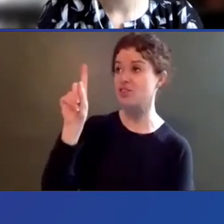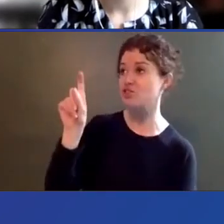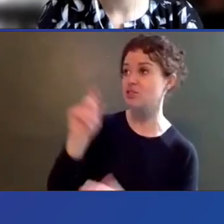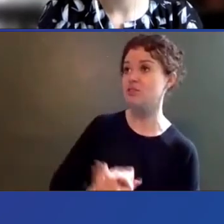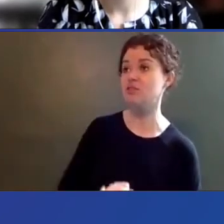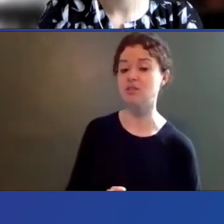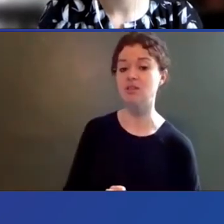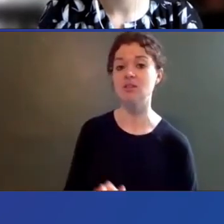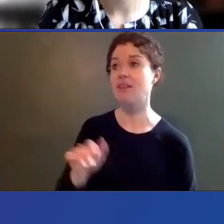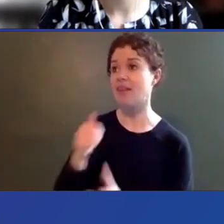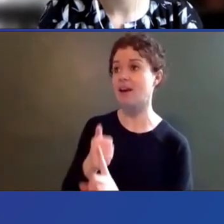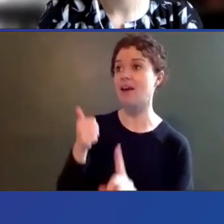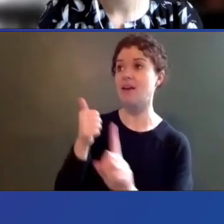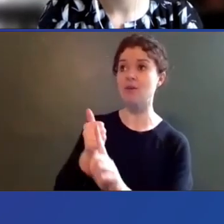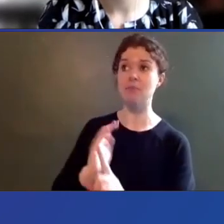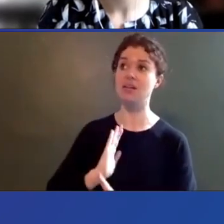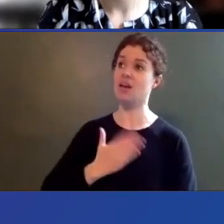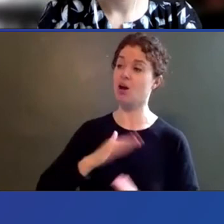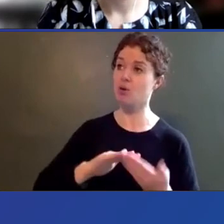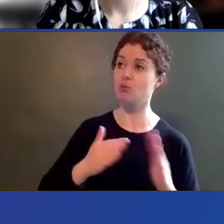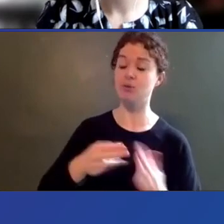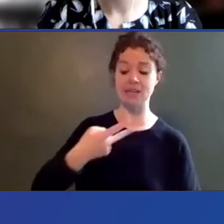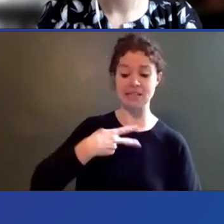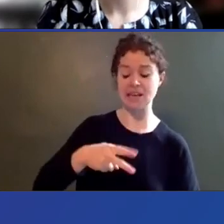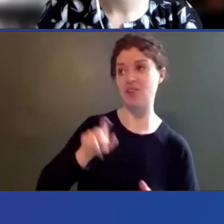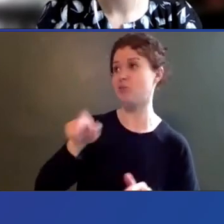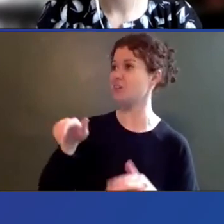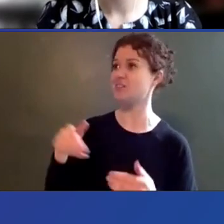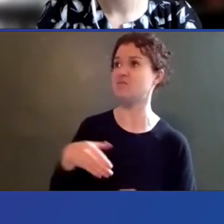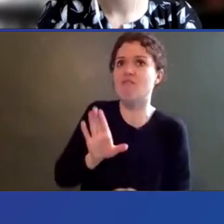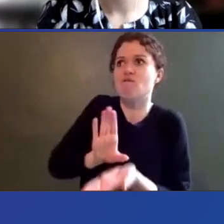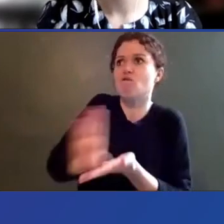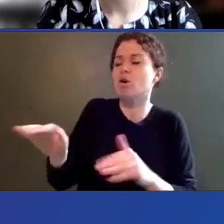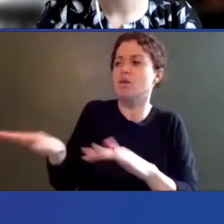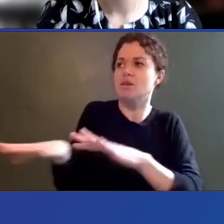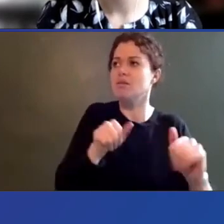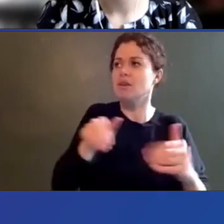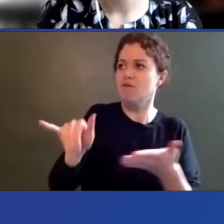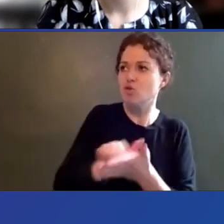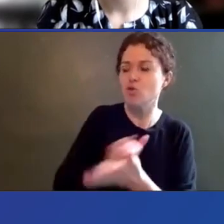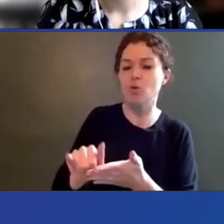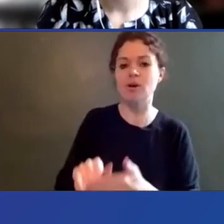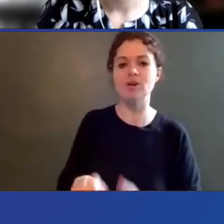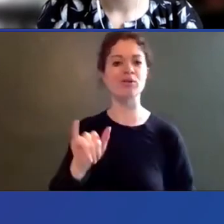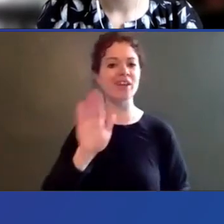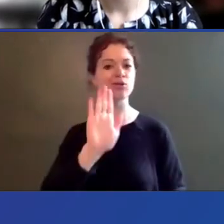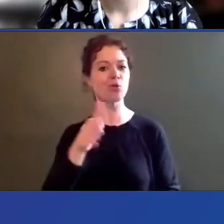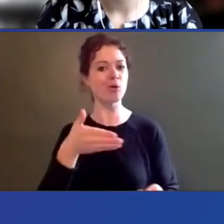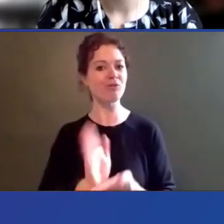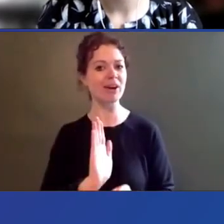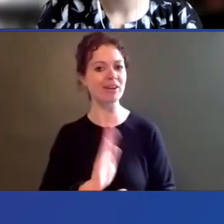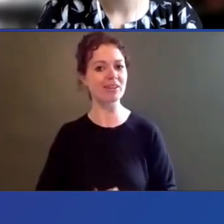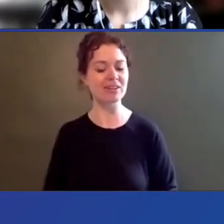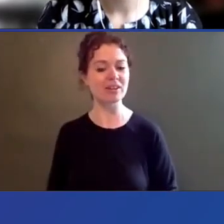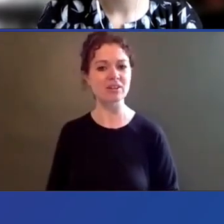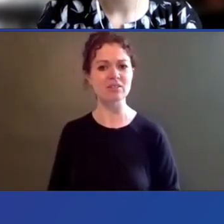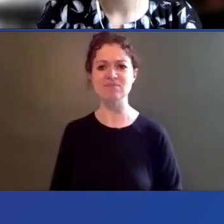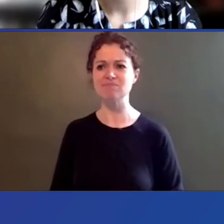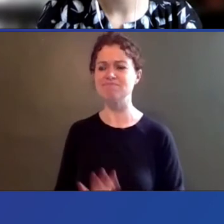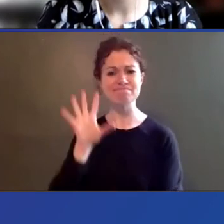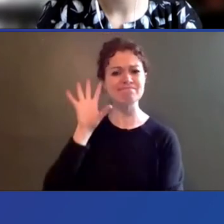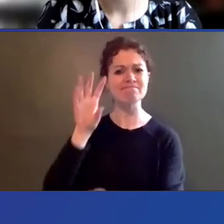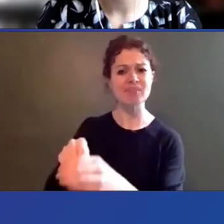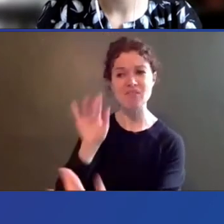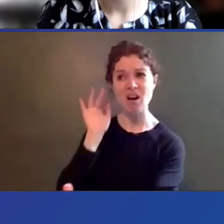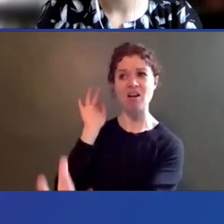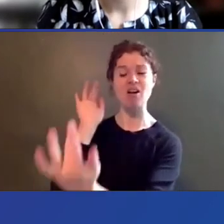really impacting the dancers that I work with, and we're going to have to leave New York. So, you have every right to engage with organizations that are in